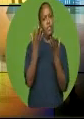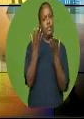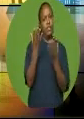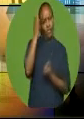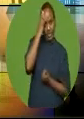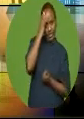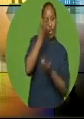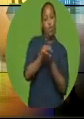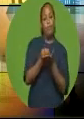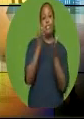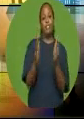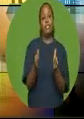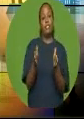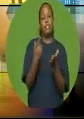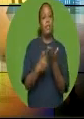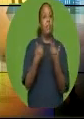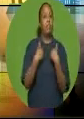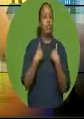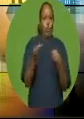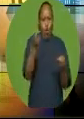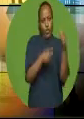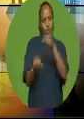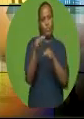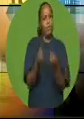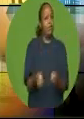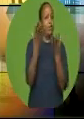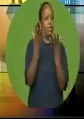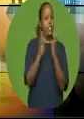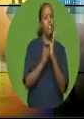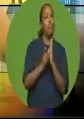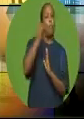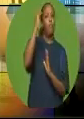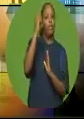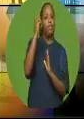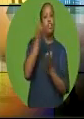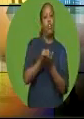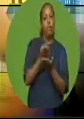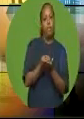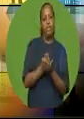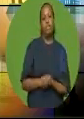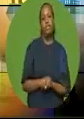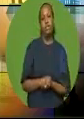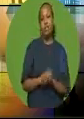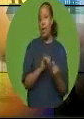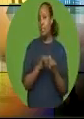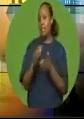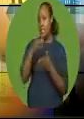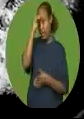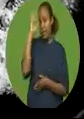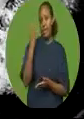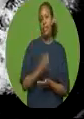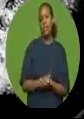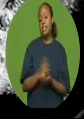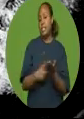of other famous economists that have contributed a lot for the development of economics as a